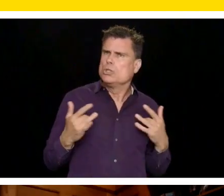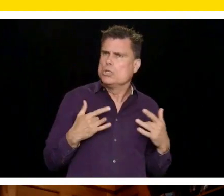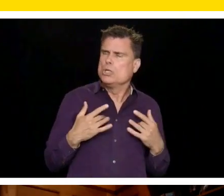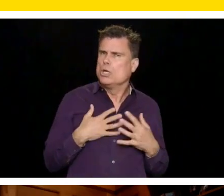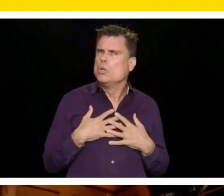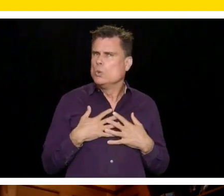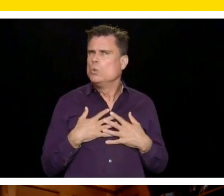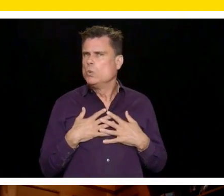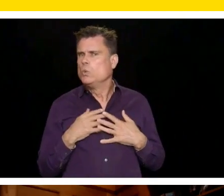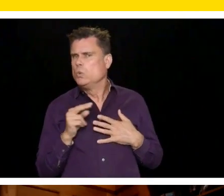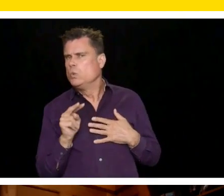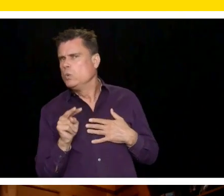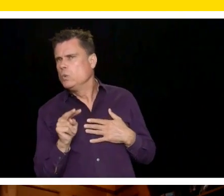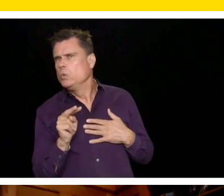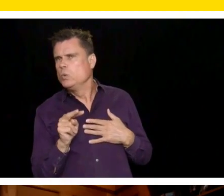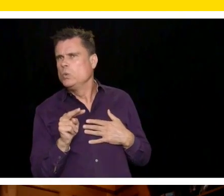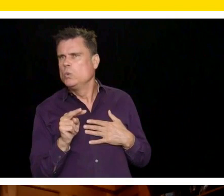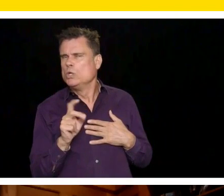Absolutely.